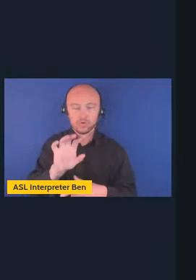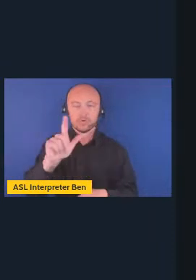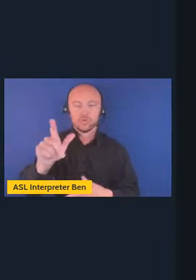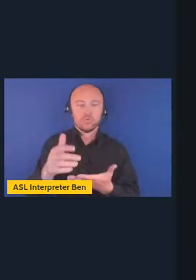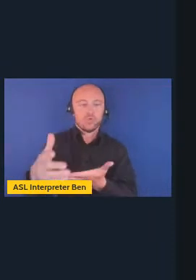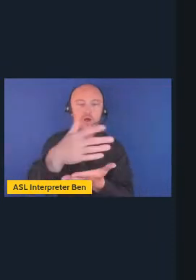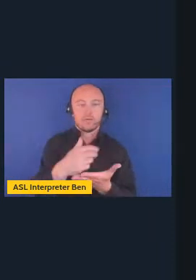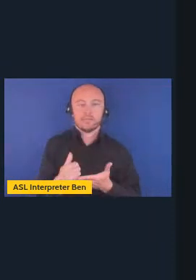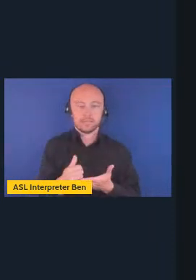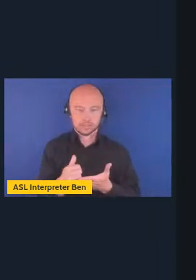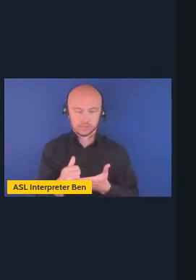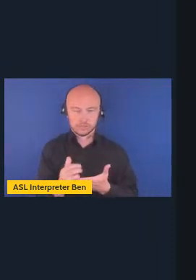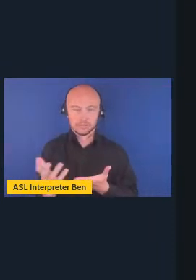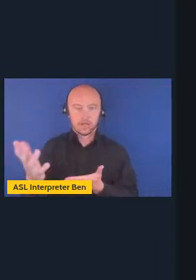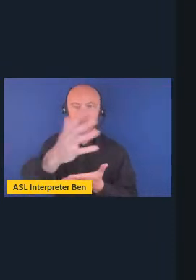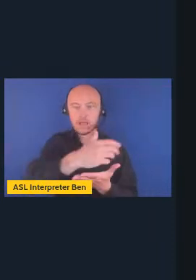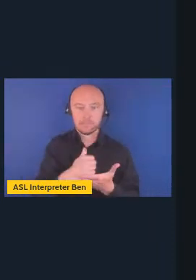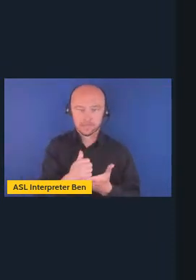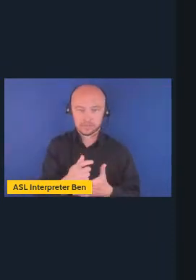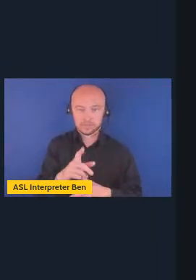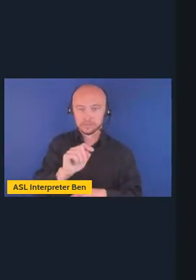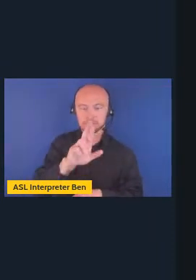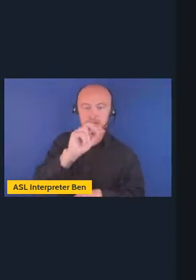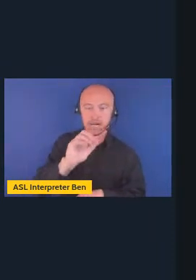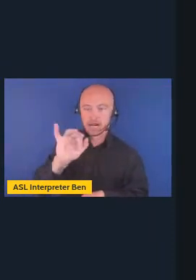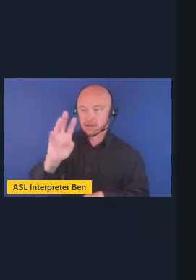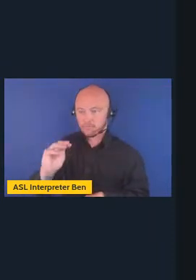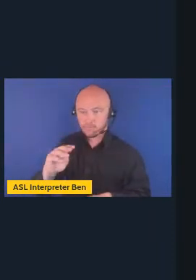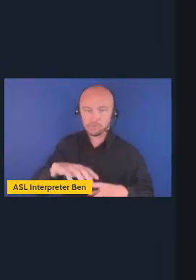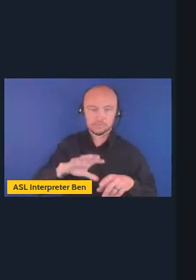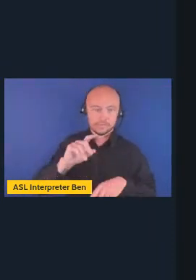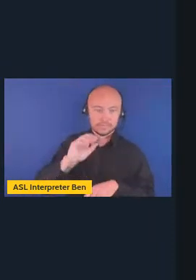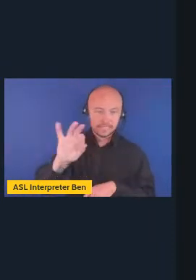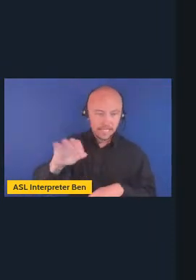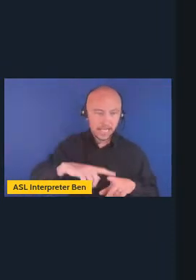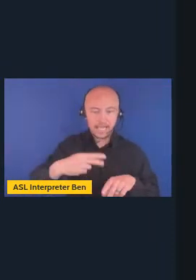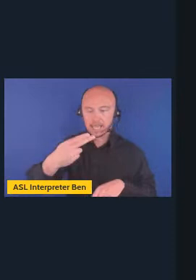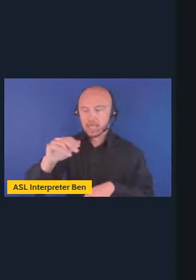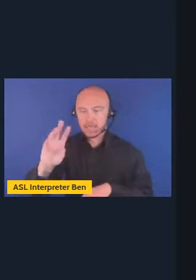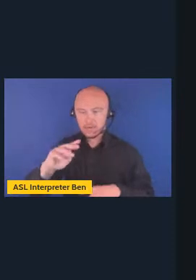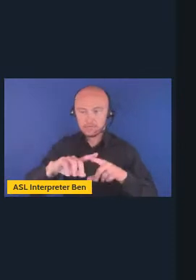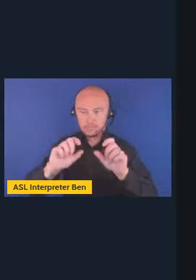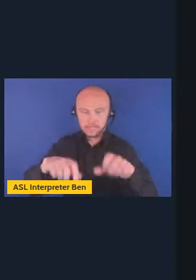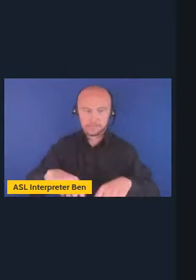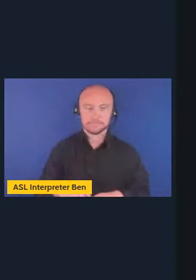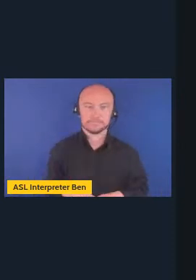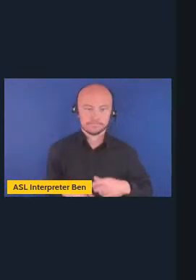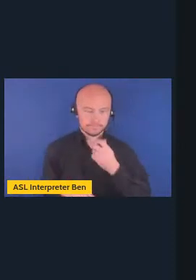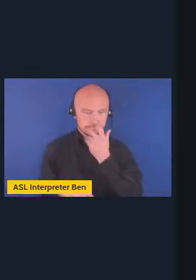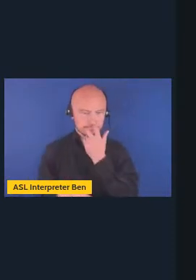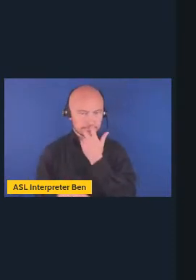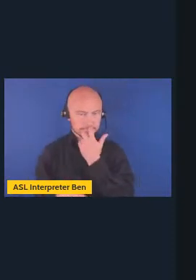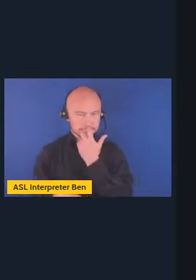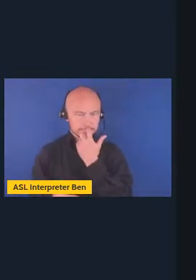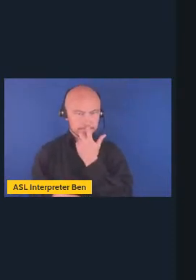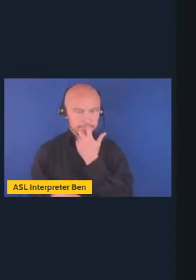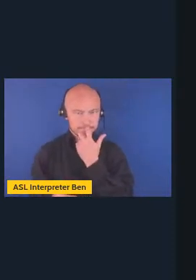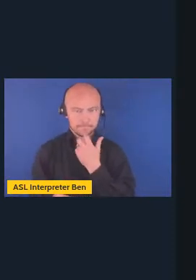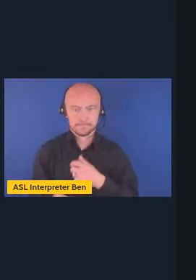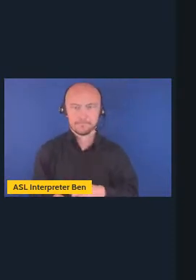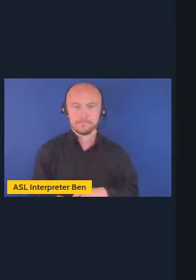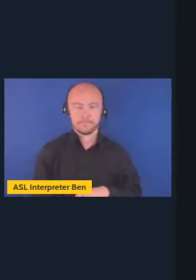be compiled into Terraform or AWS CDK or Helm. And we got the other part that is